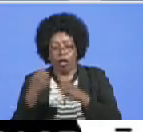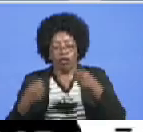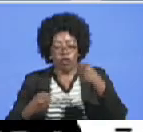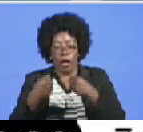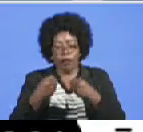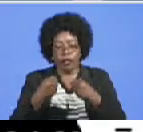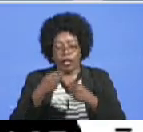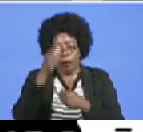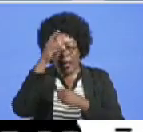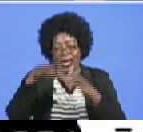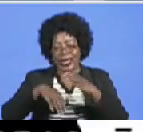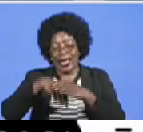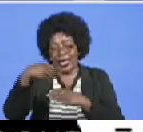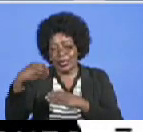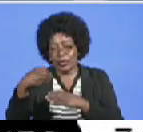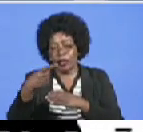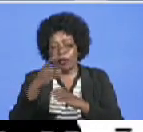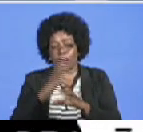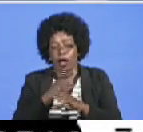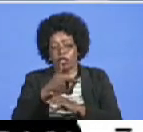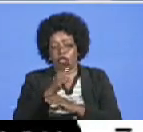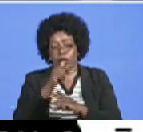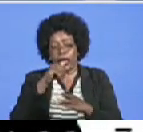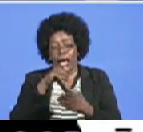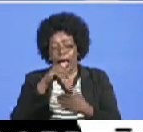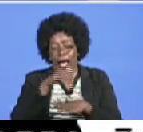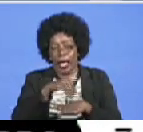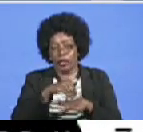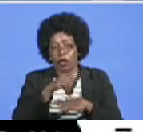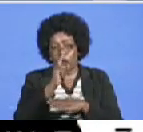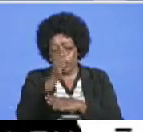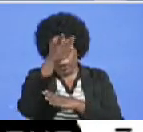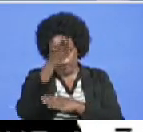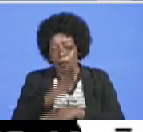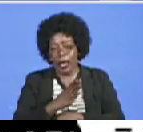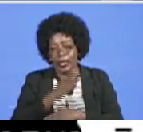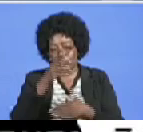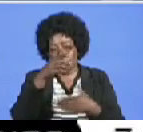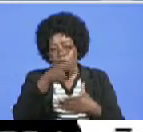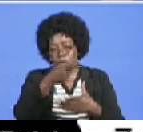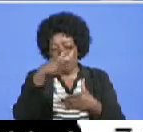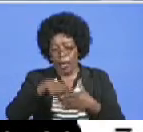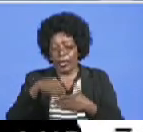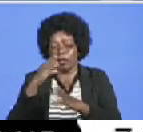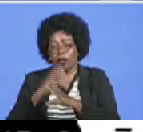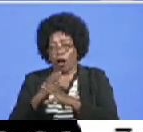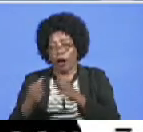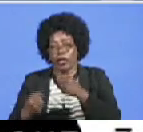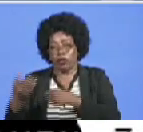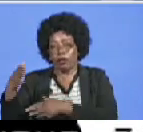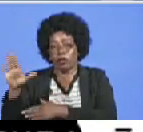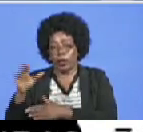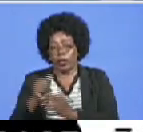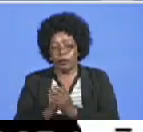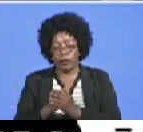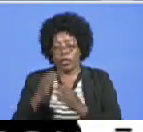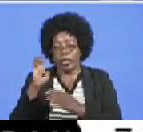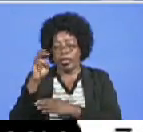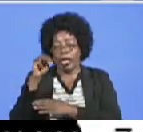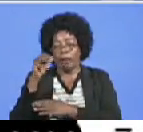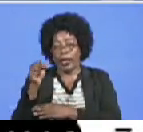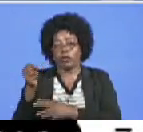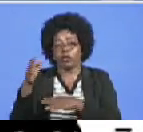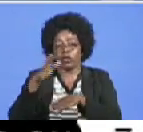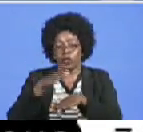gunman exited and opened fire, shooting one of the men before jumping into the car and speeding off. Paramedics were called to the scene.